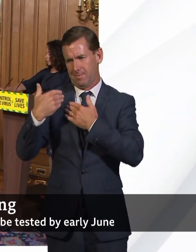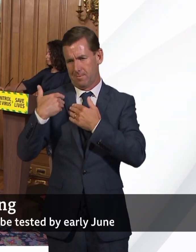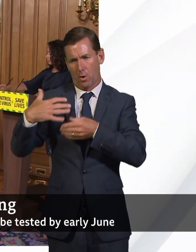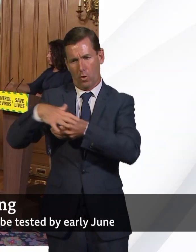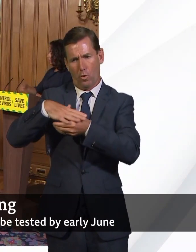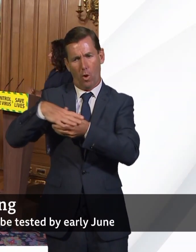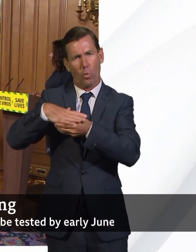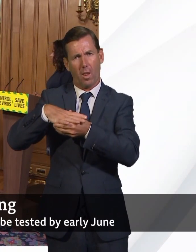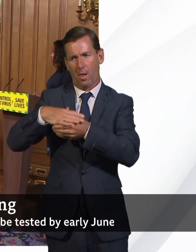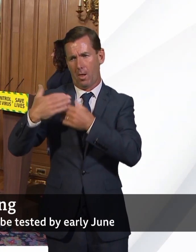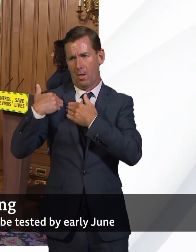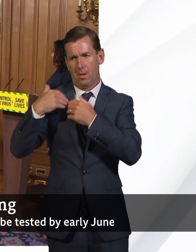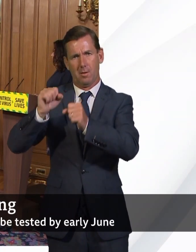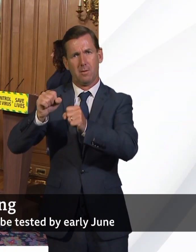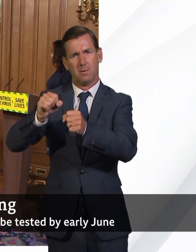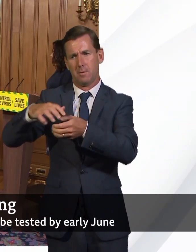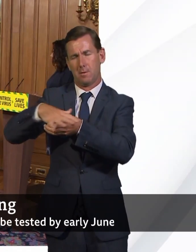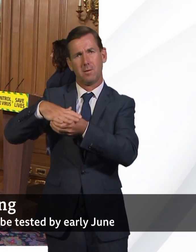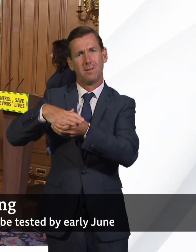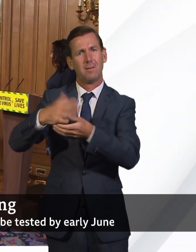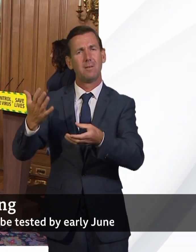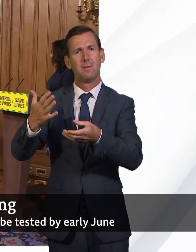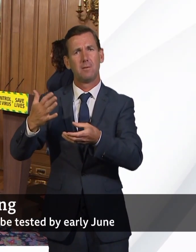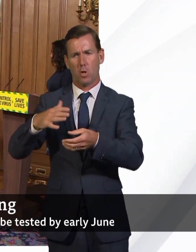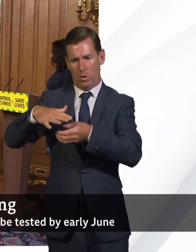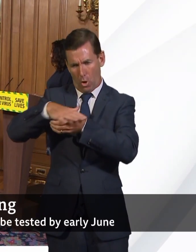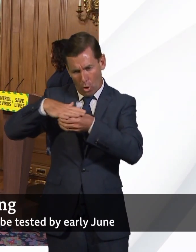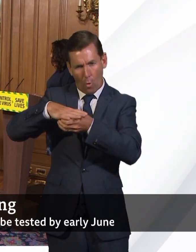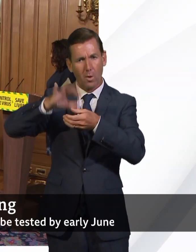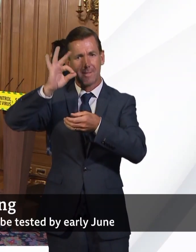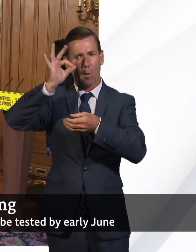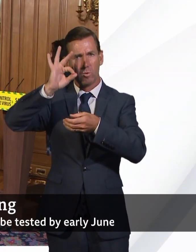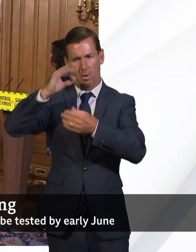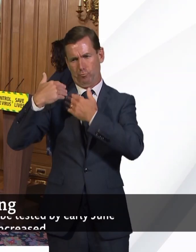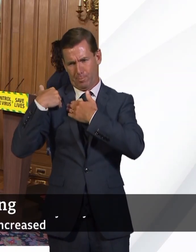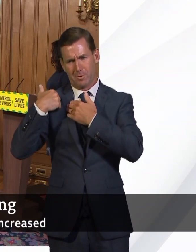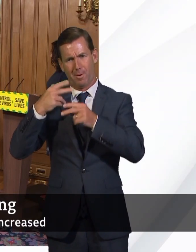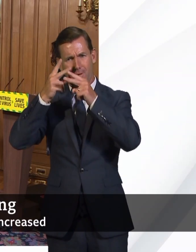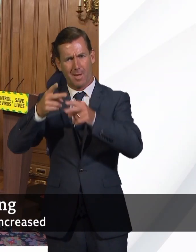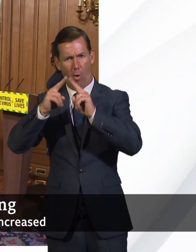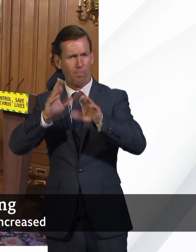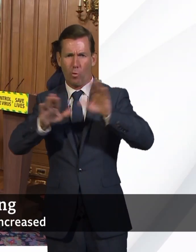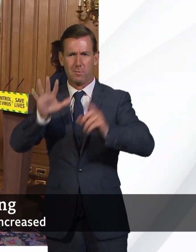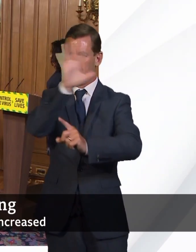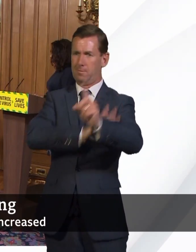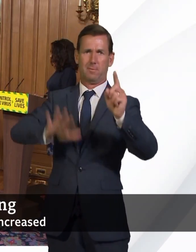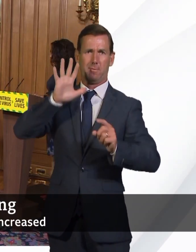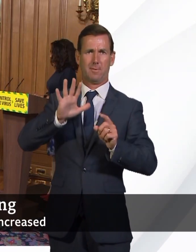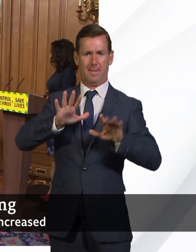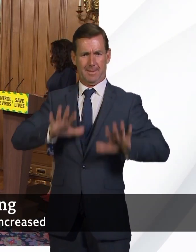and it is first and foremost a responsibility of local government. So we did bring in that guidance on